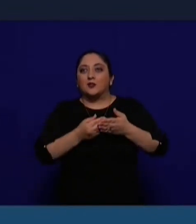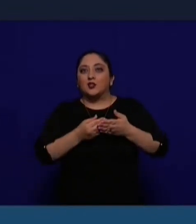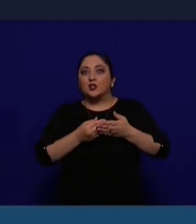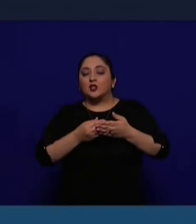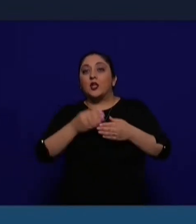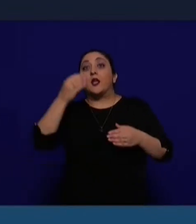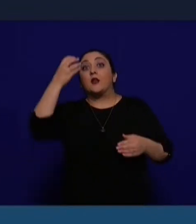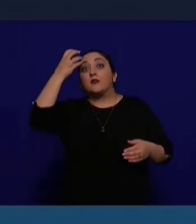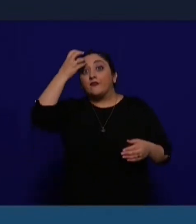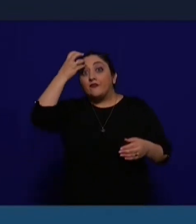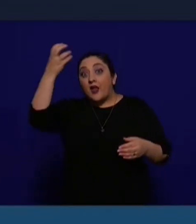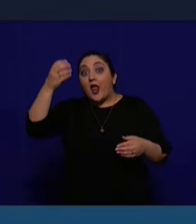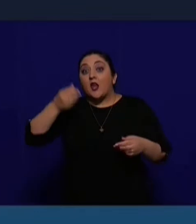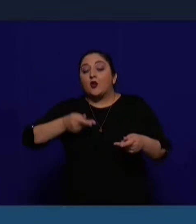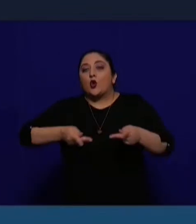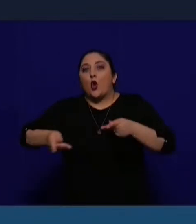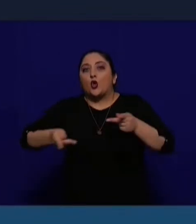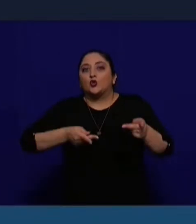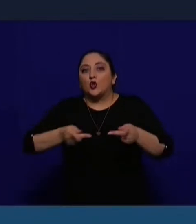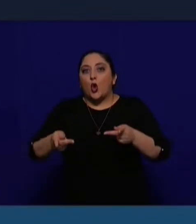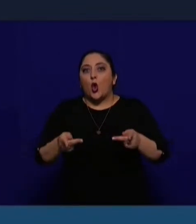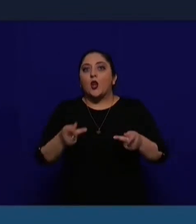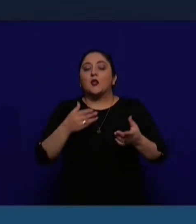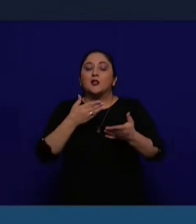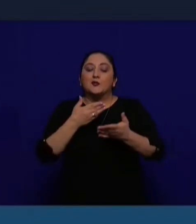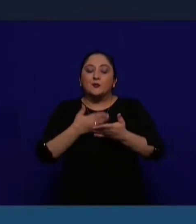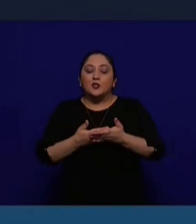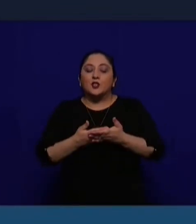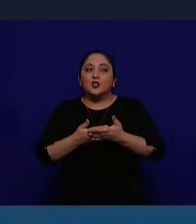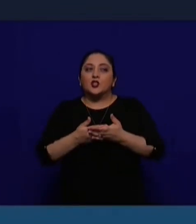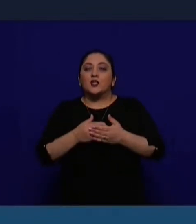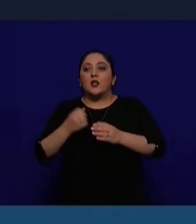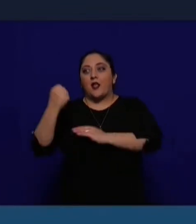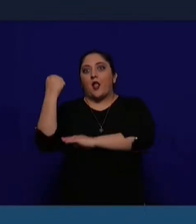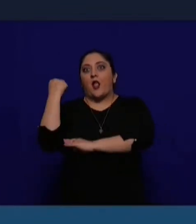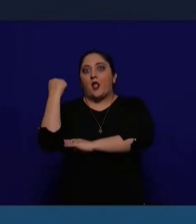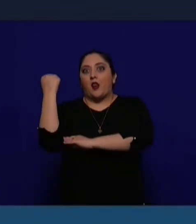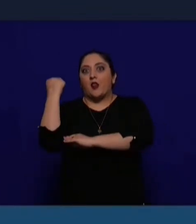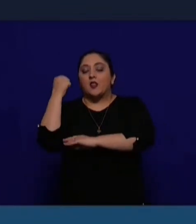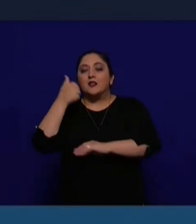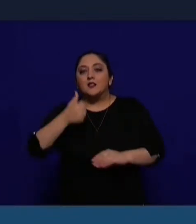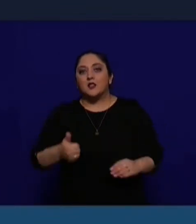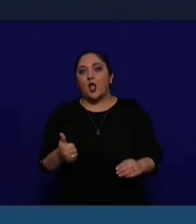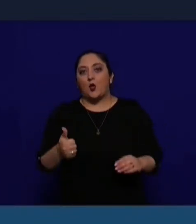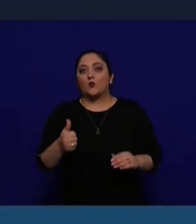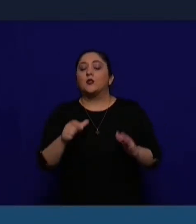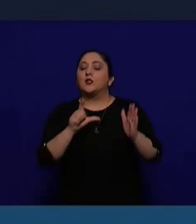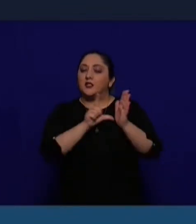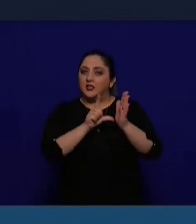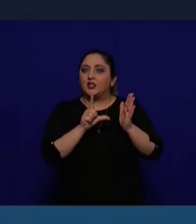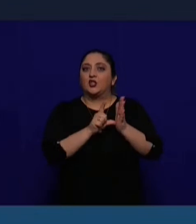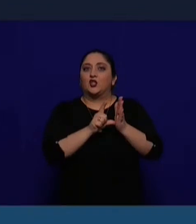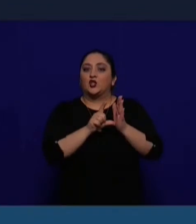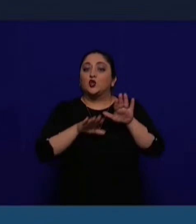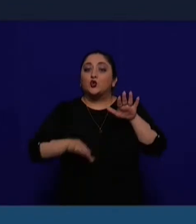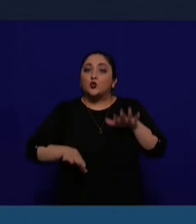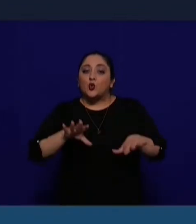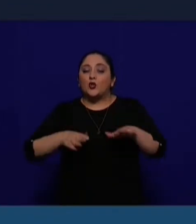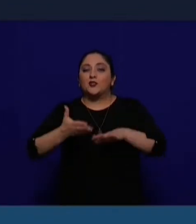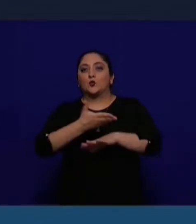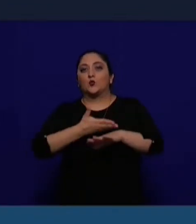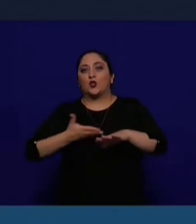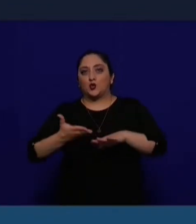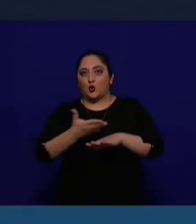Act li hija Enabling Act li din tipprovdi biex isiru rakkomandazzjoni biex joħorġu l-liġijiet u għabbażi tagħhom ukoll